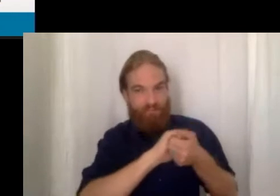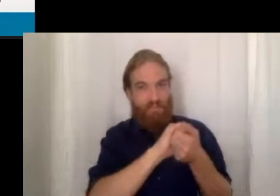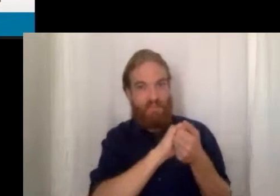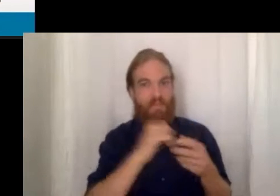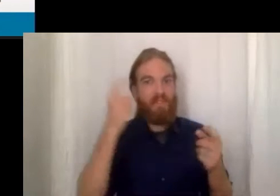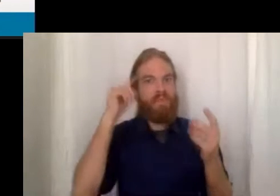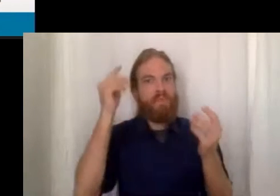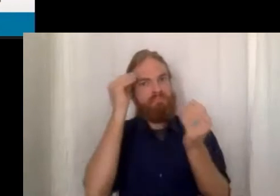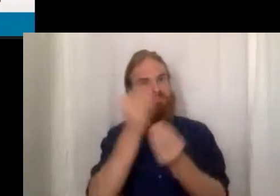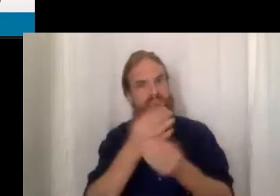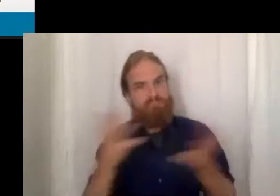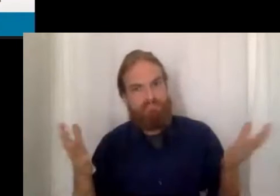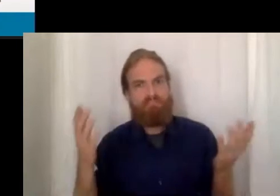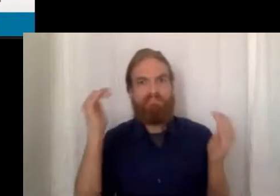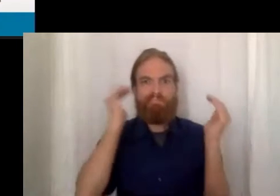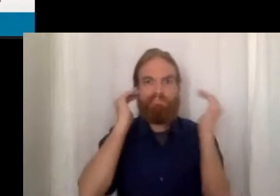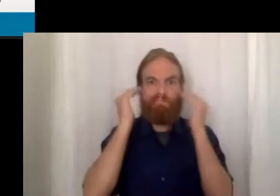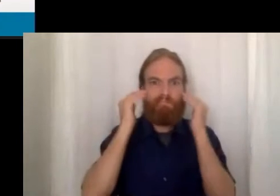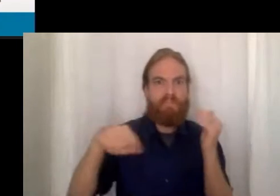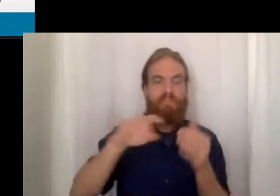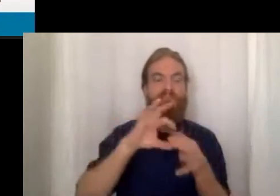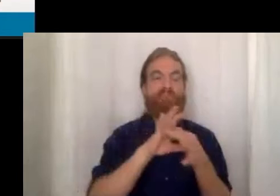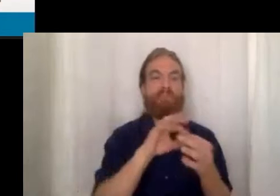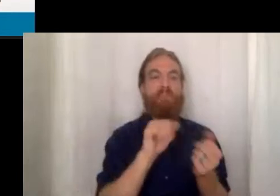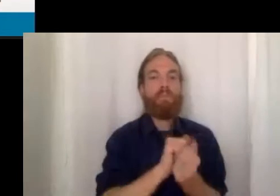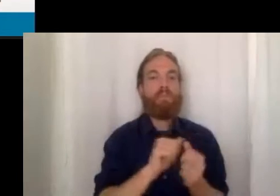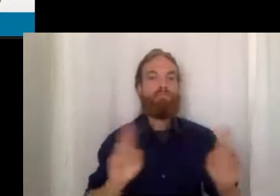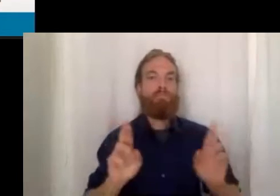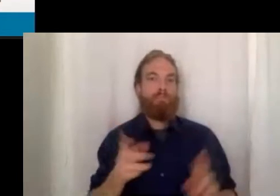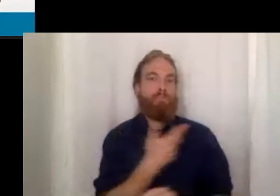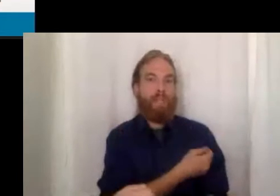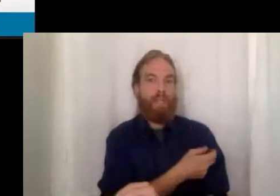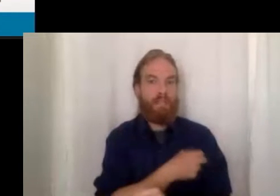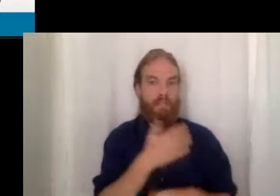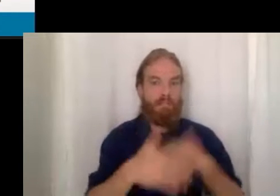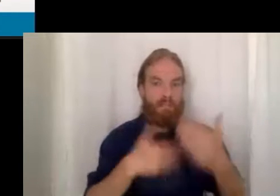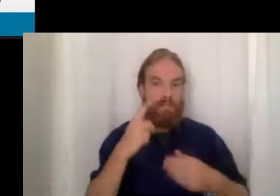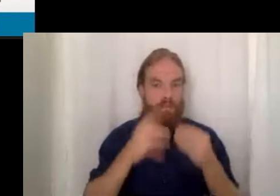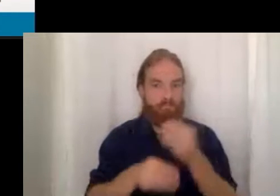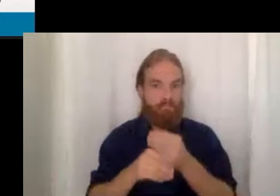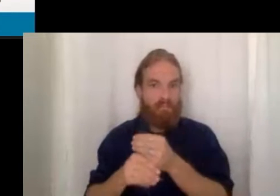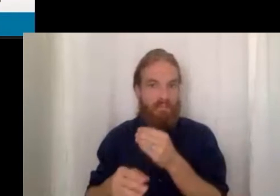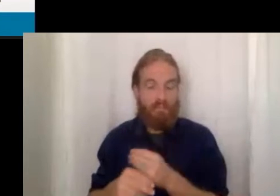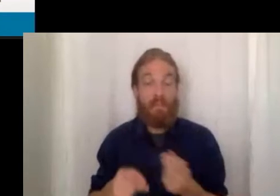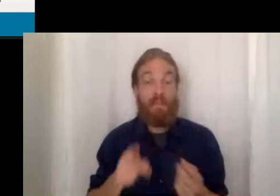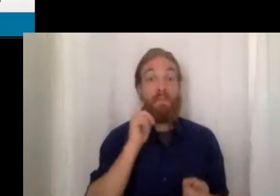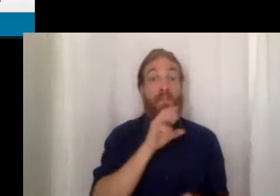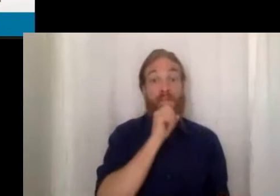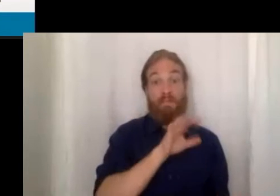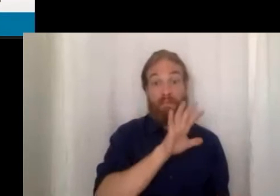and the 5 to 11 amongst all of our community partners. And that's all I have. Thank you.